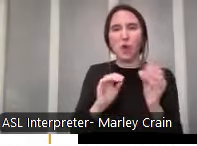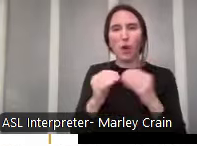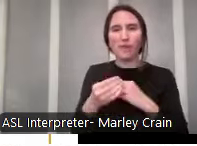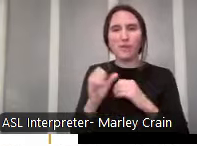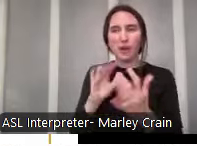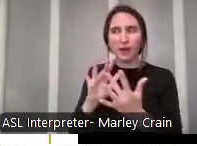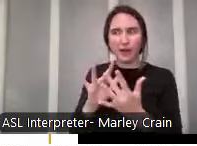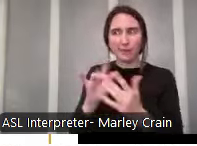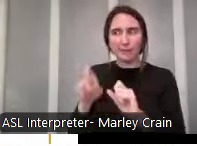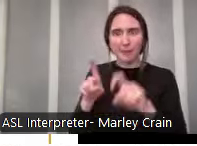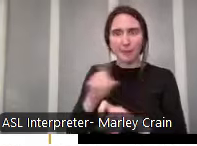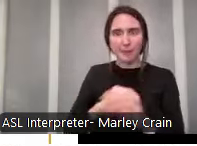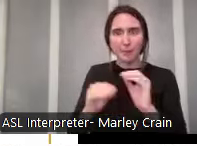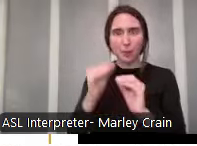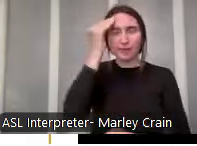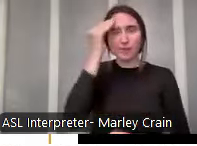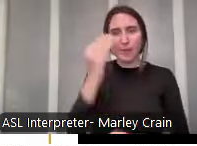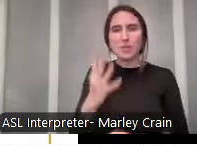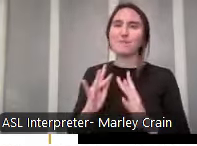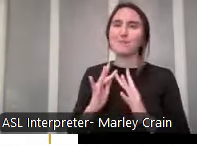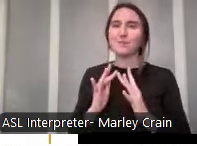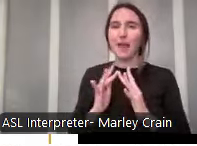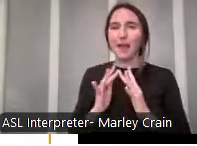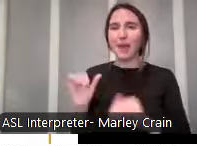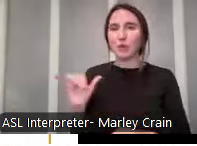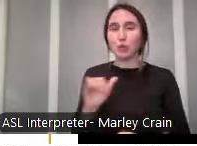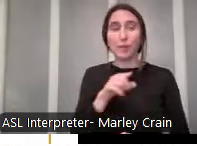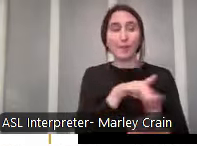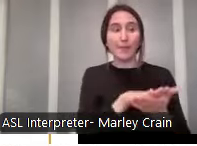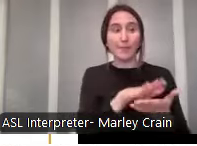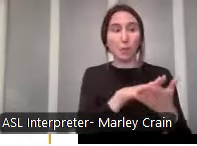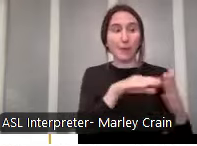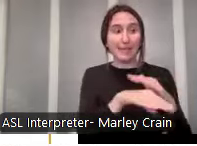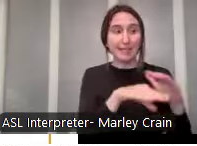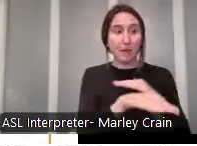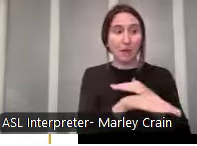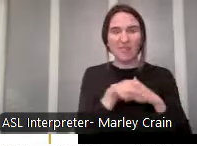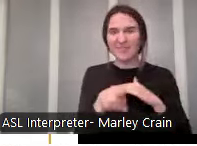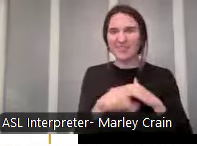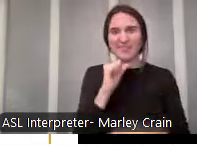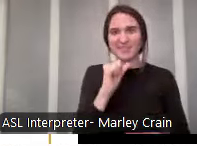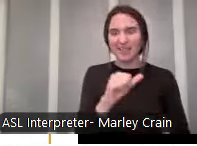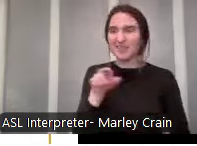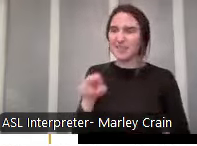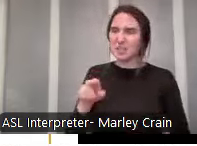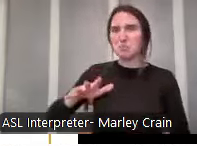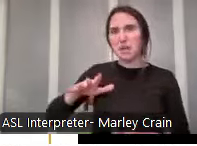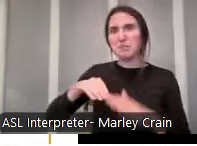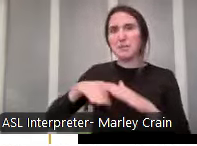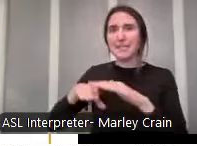online about which schools are accessible and how accessible. So some schools you may be able to get into the first